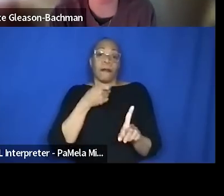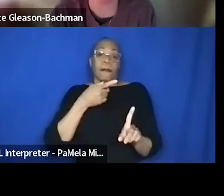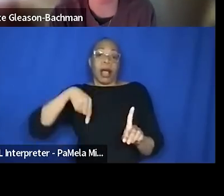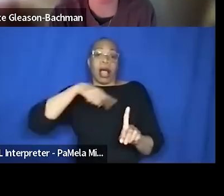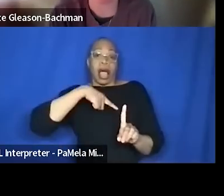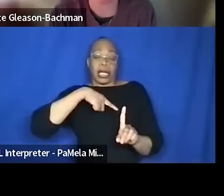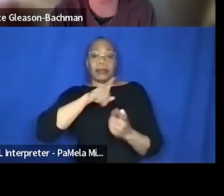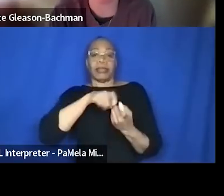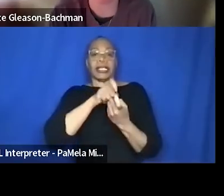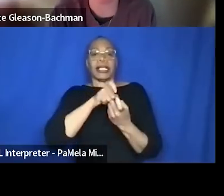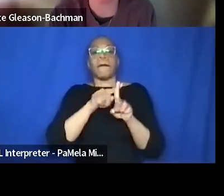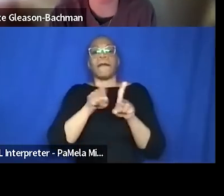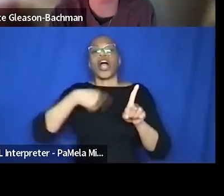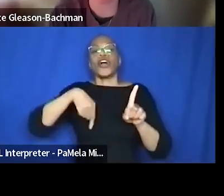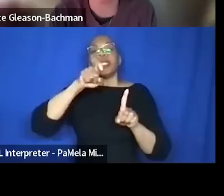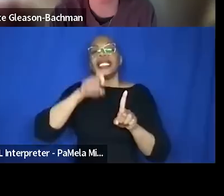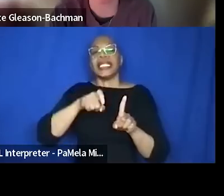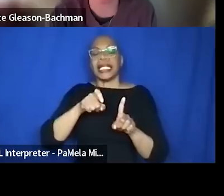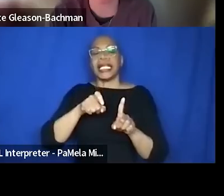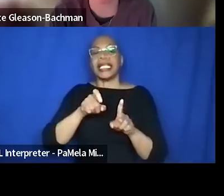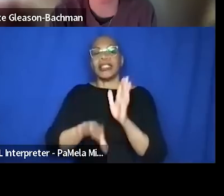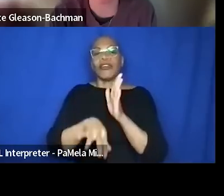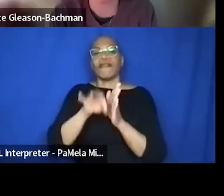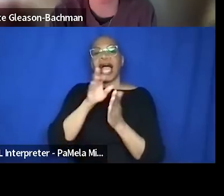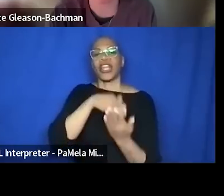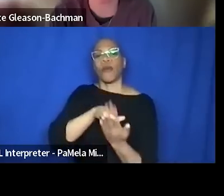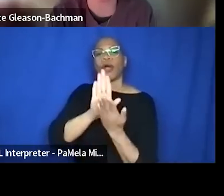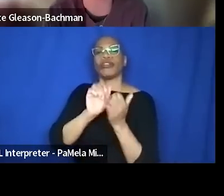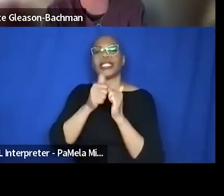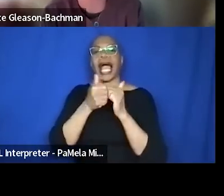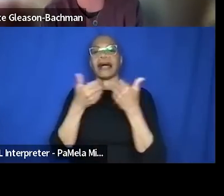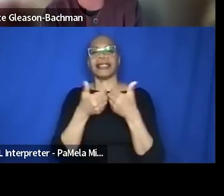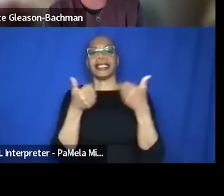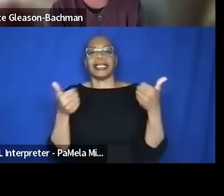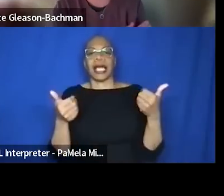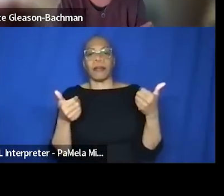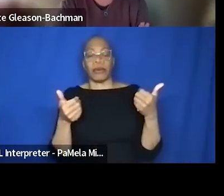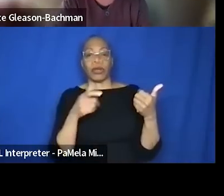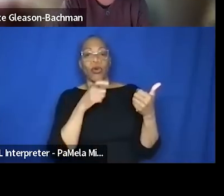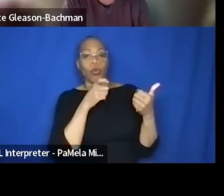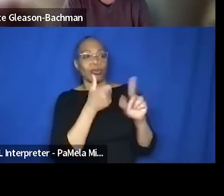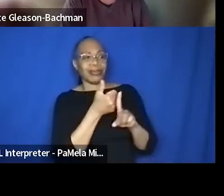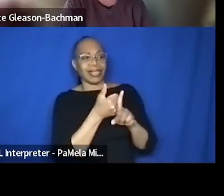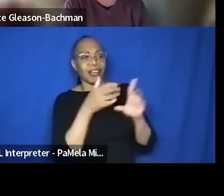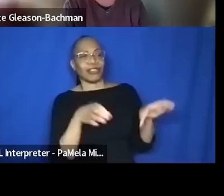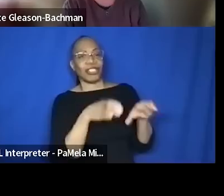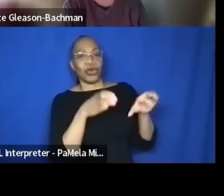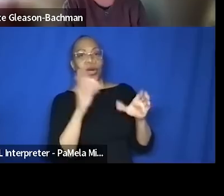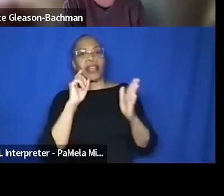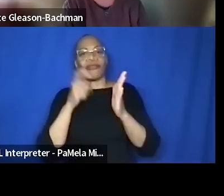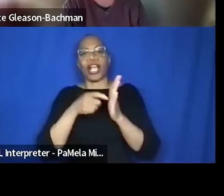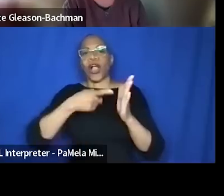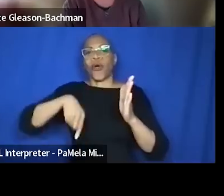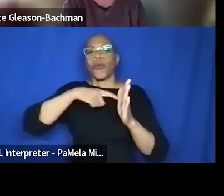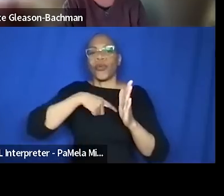really distinguish ourselves from others who have, and recognize that we certainly do not